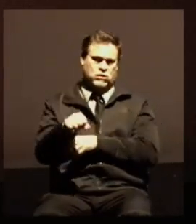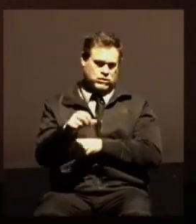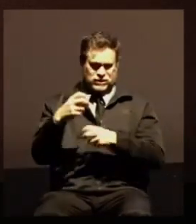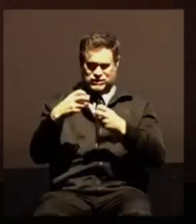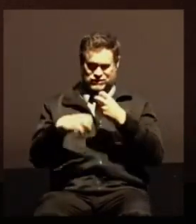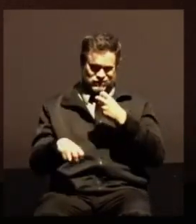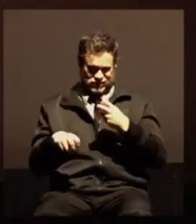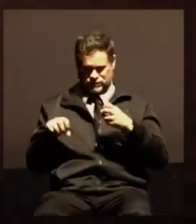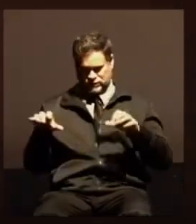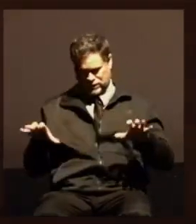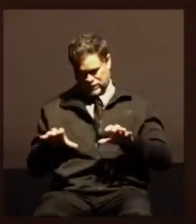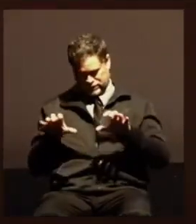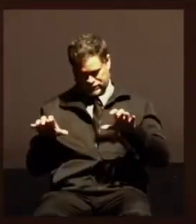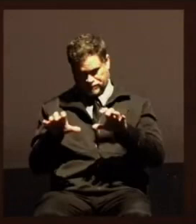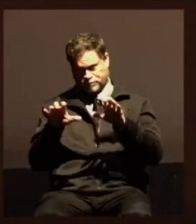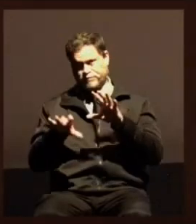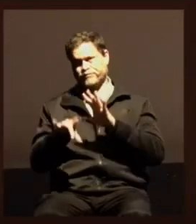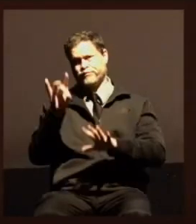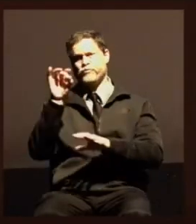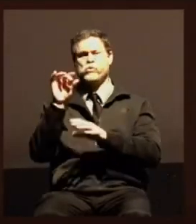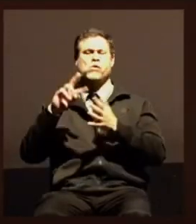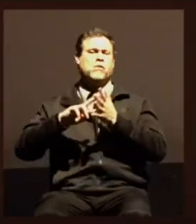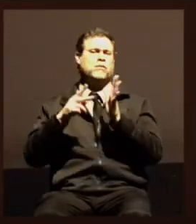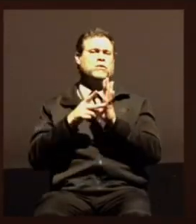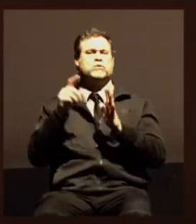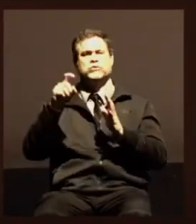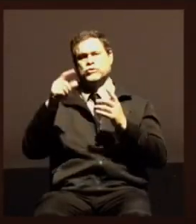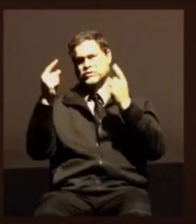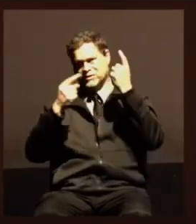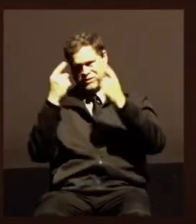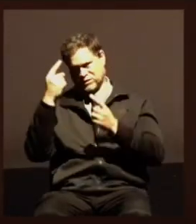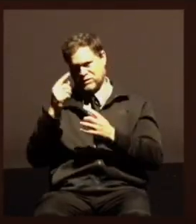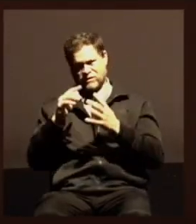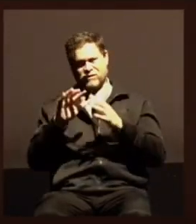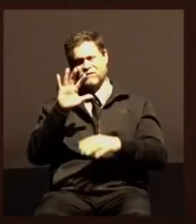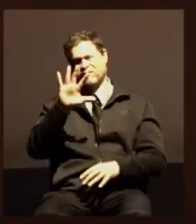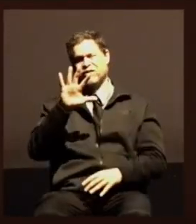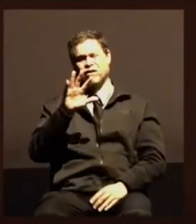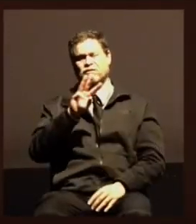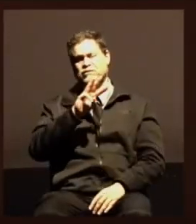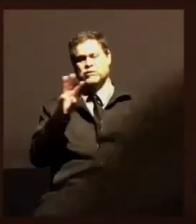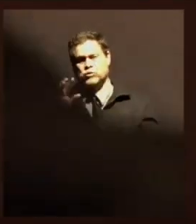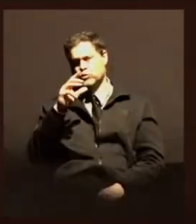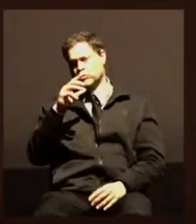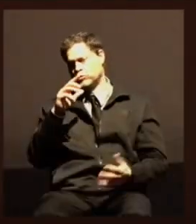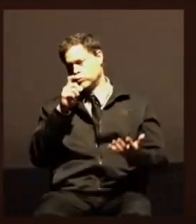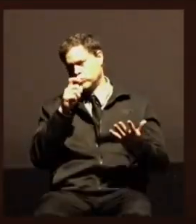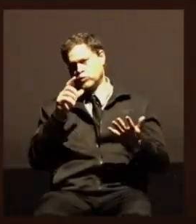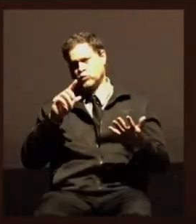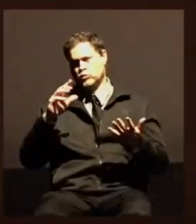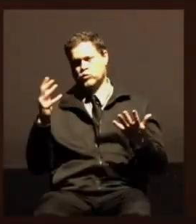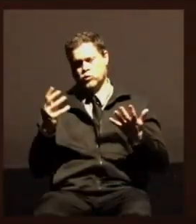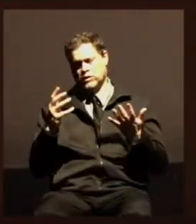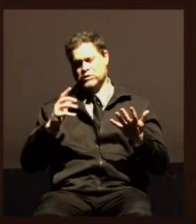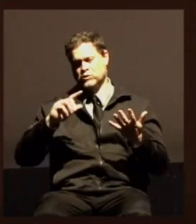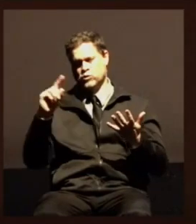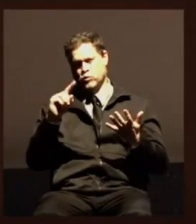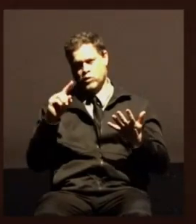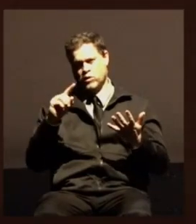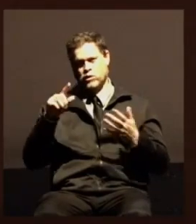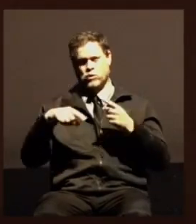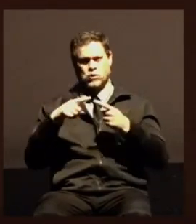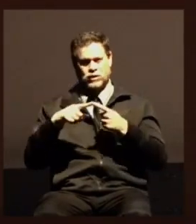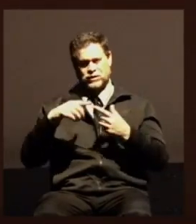task. In finding your purpose, I also say that you should consider the five W's of who, what, where, when, and